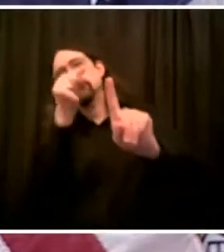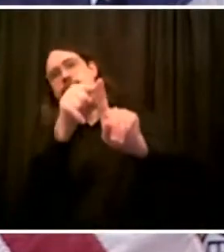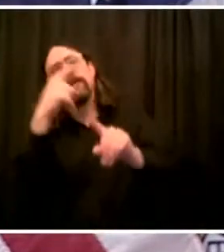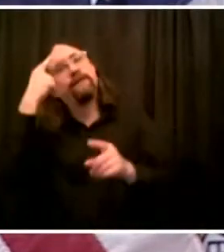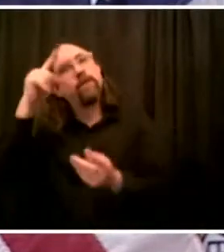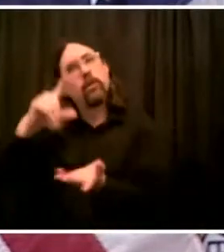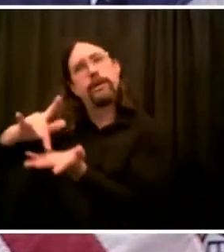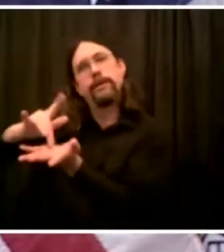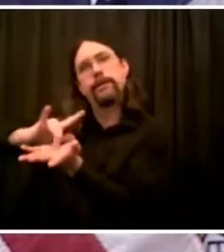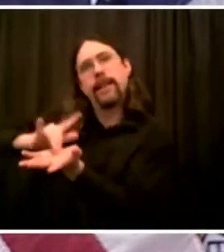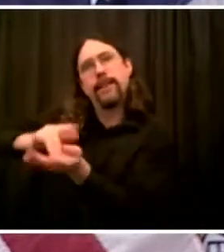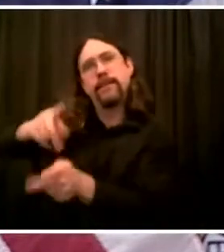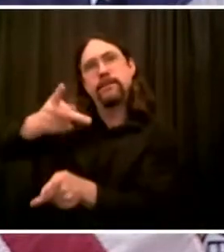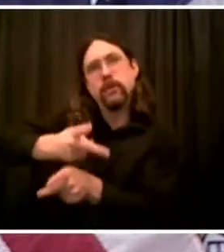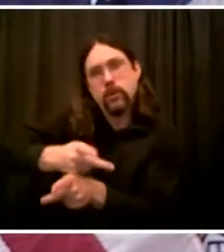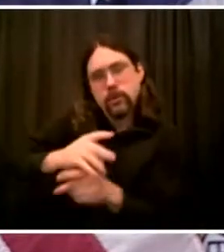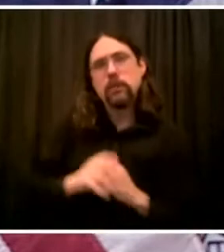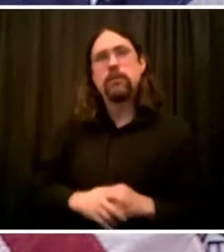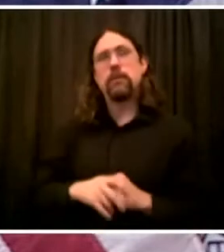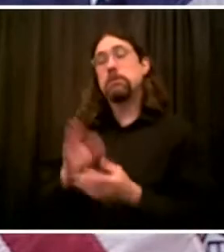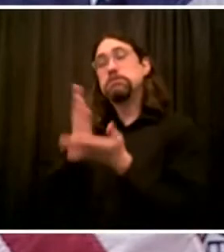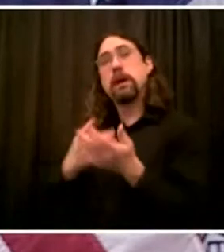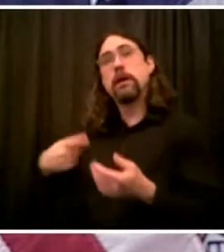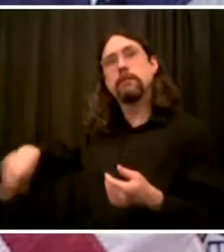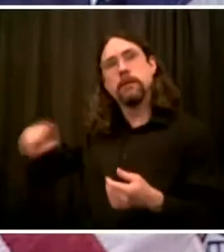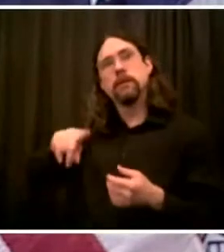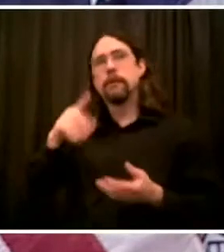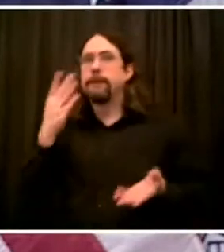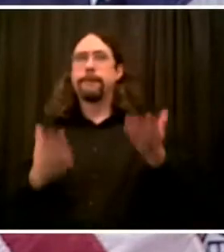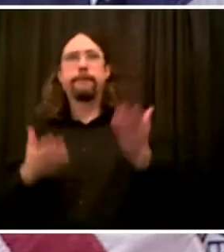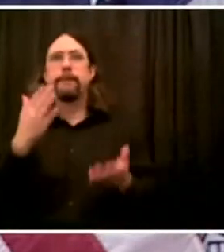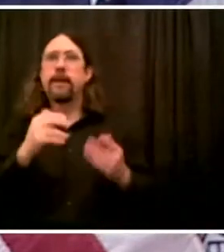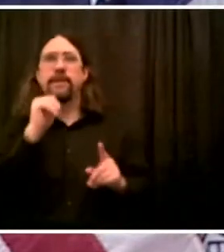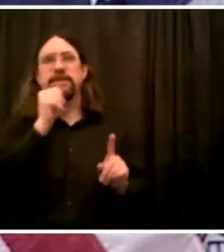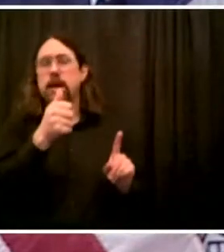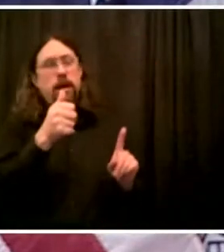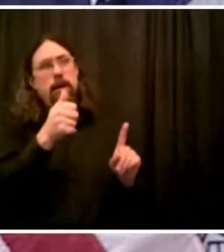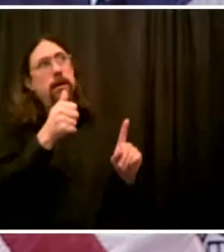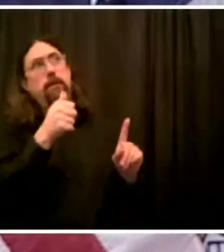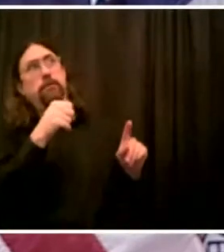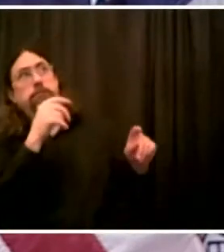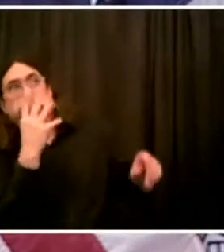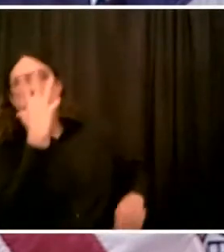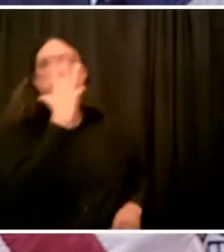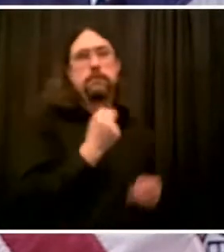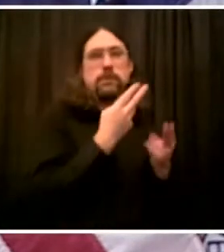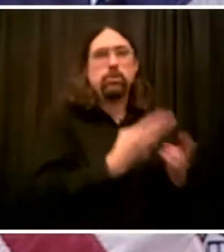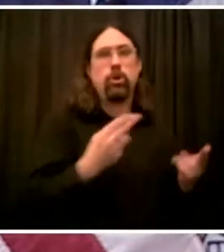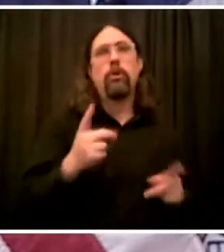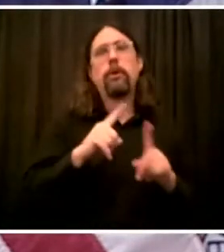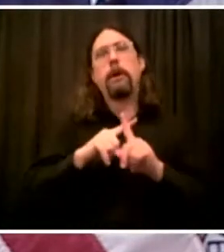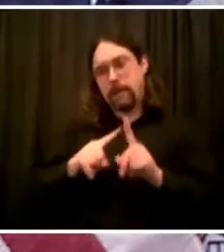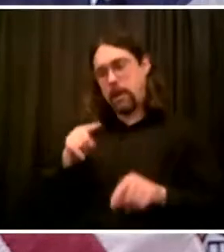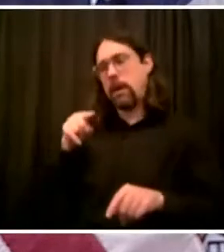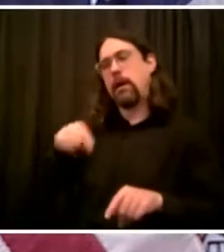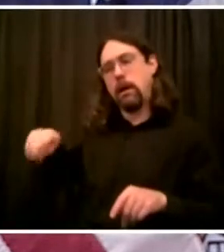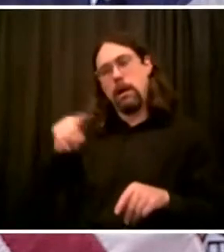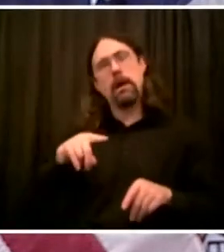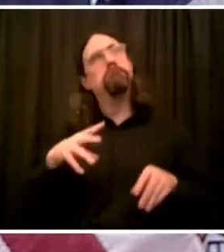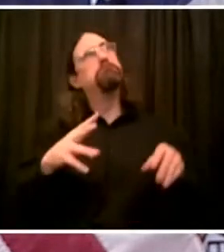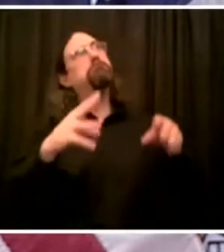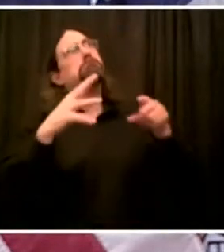their eyes to the possibility or started to see the options that we had, the safe havens and other options. This is